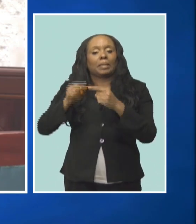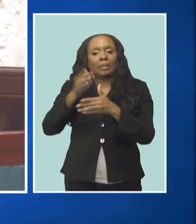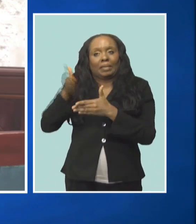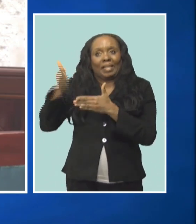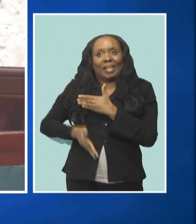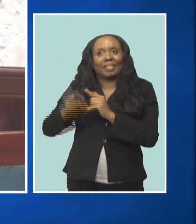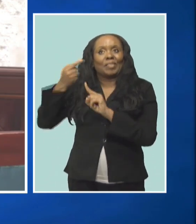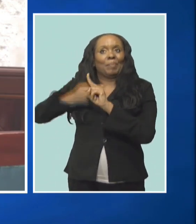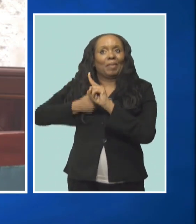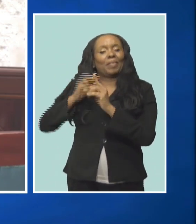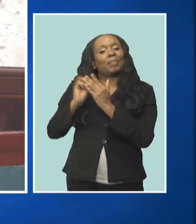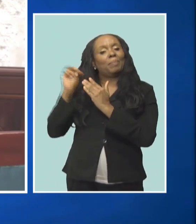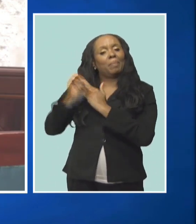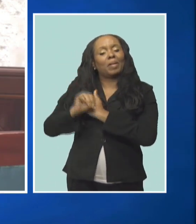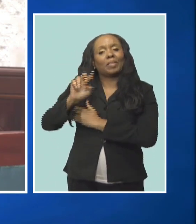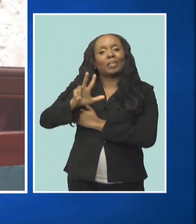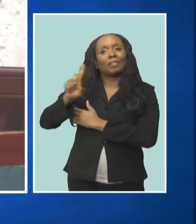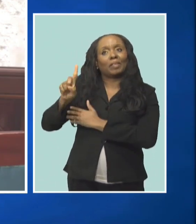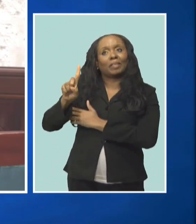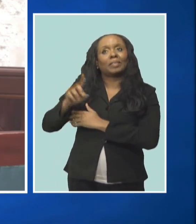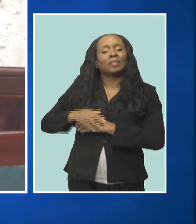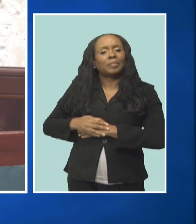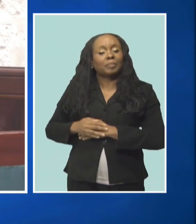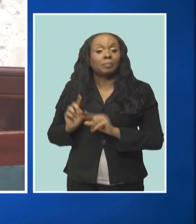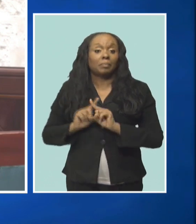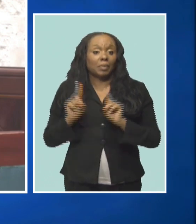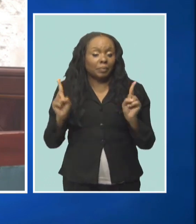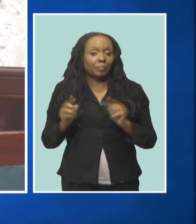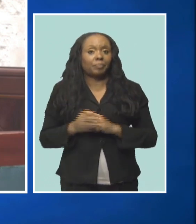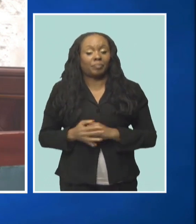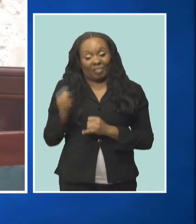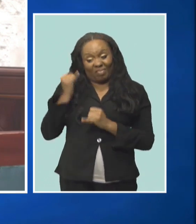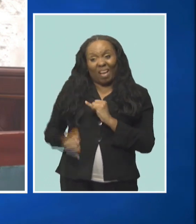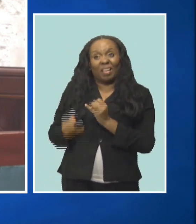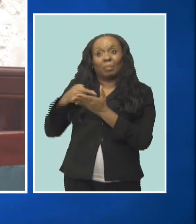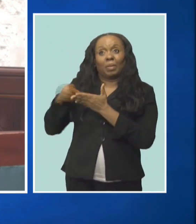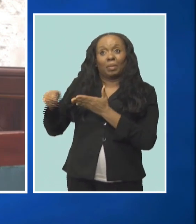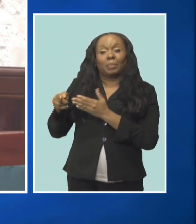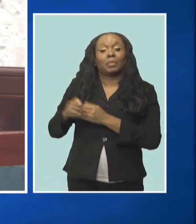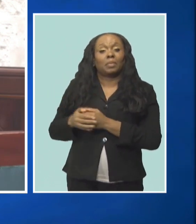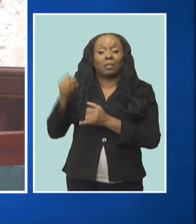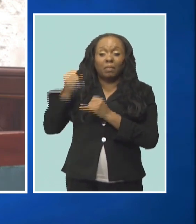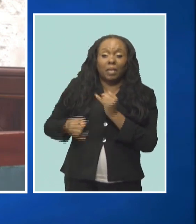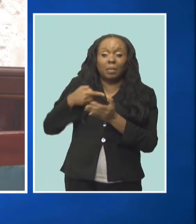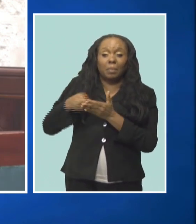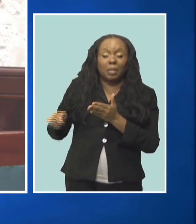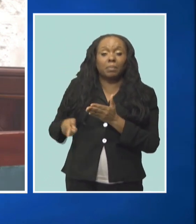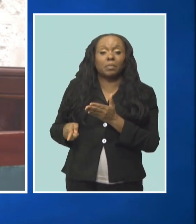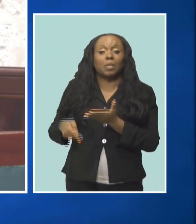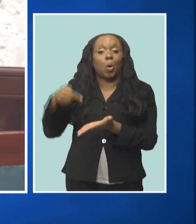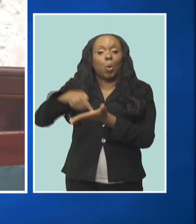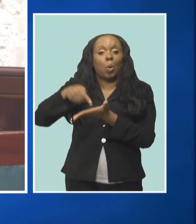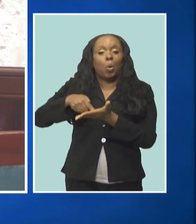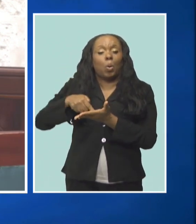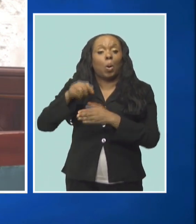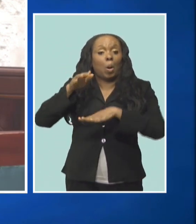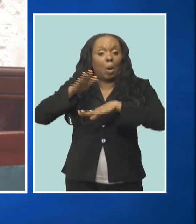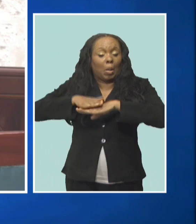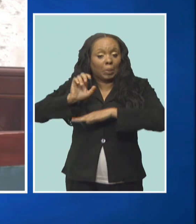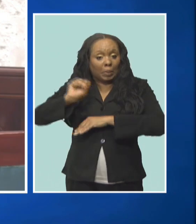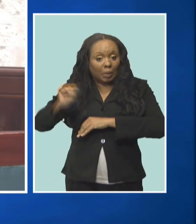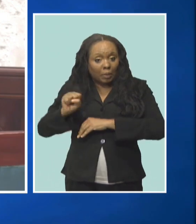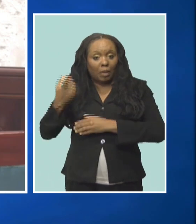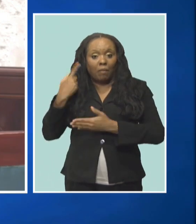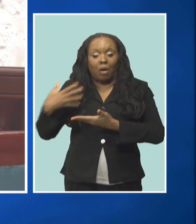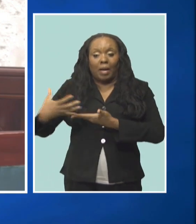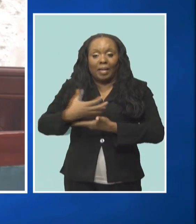March 31st. However, though, sir, final payments, which would normally be due on Saturday, final payments for